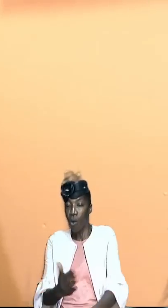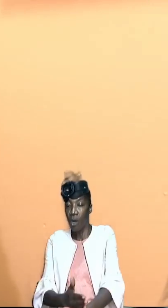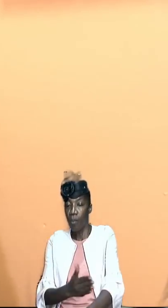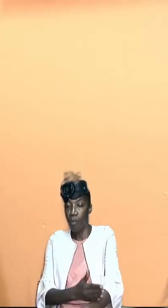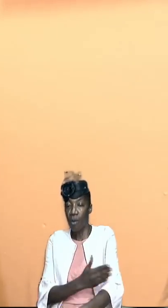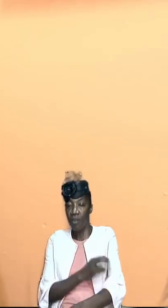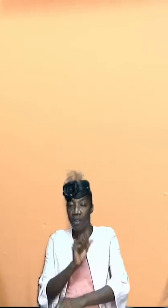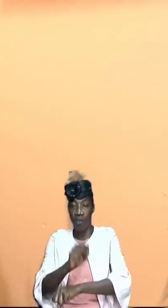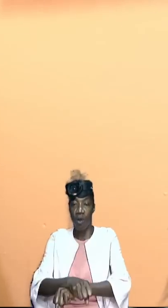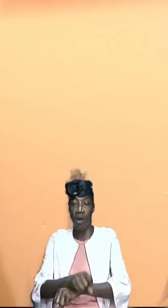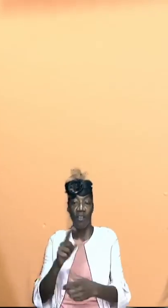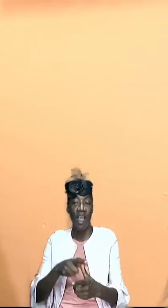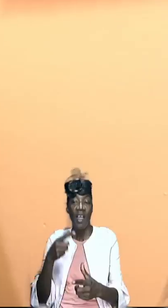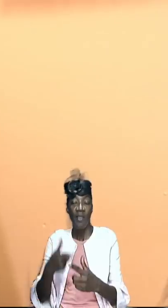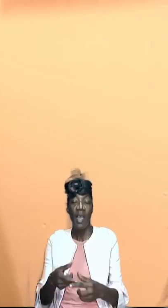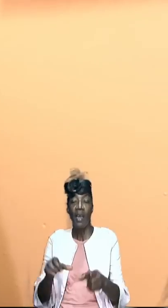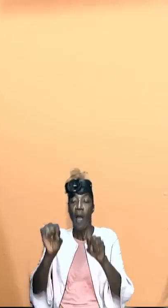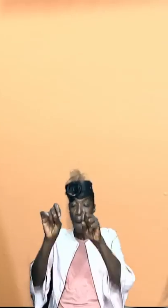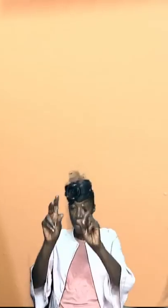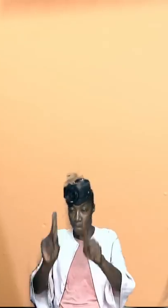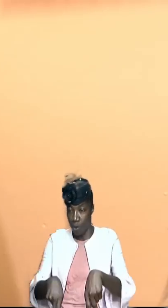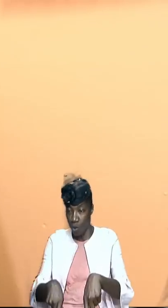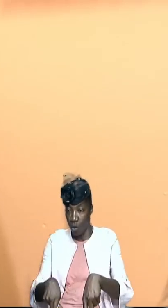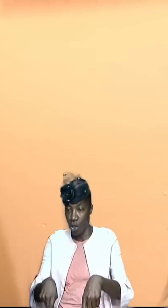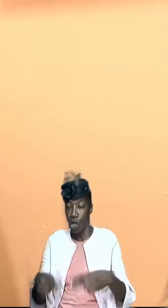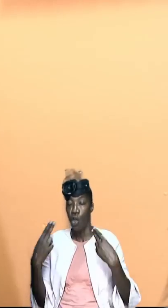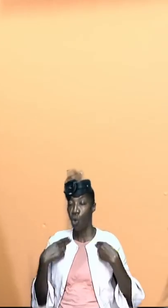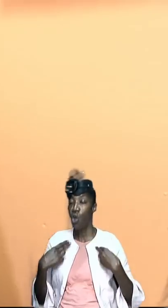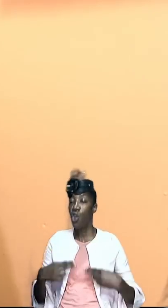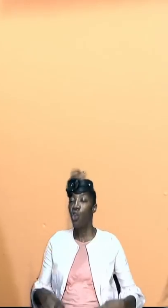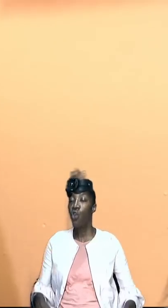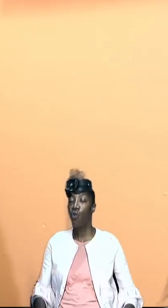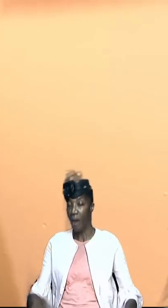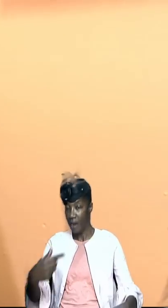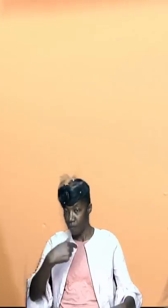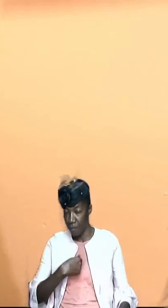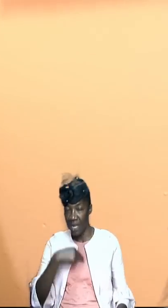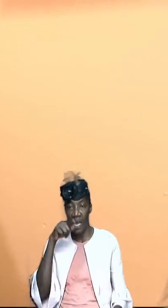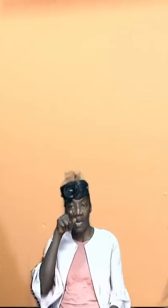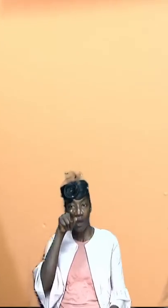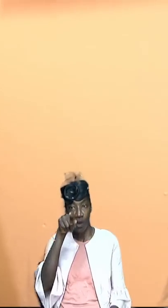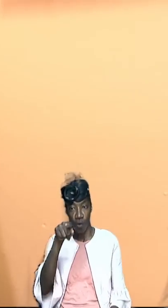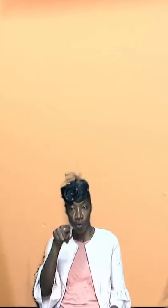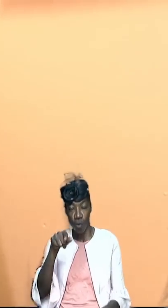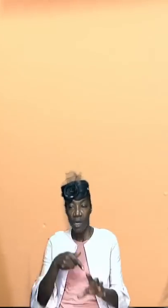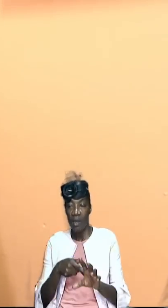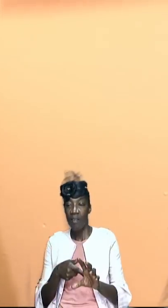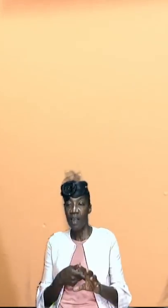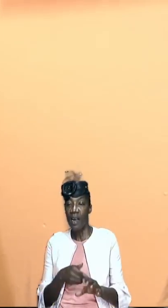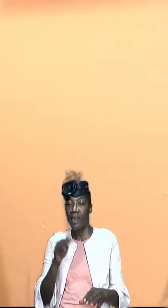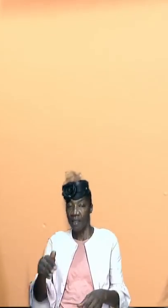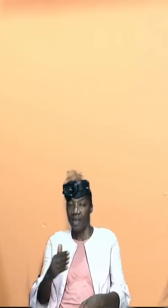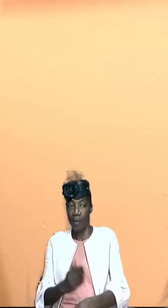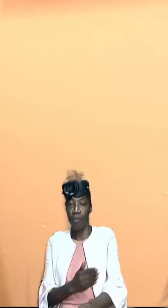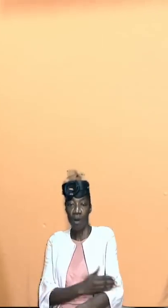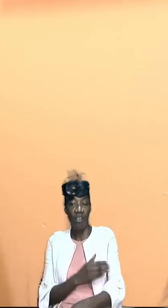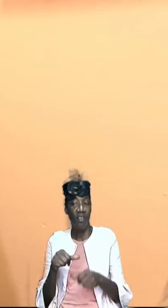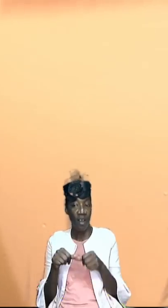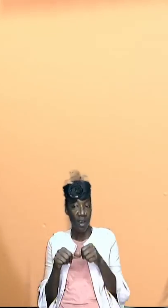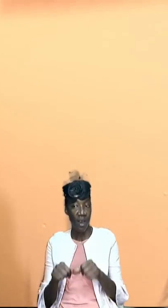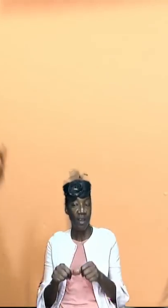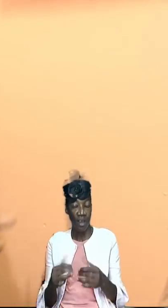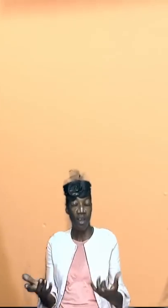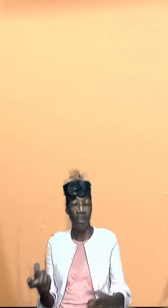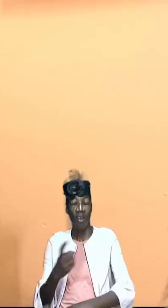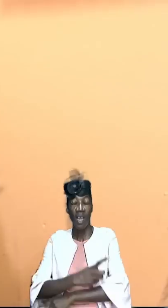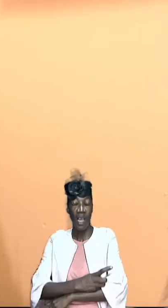we would apply it to humankind. So we had started that process, and we will continue today so